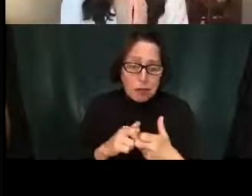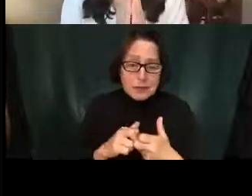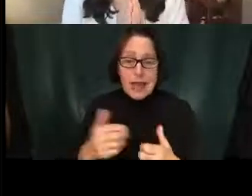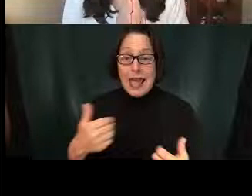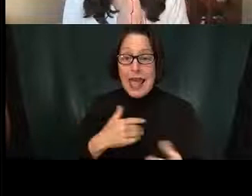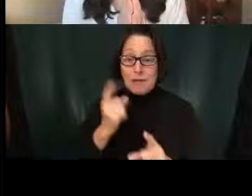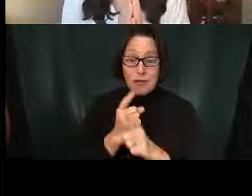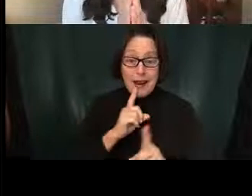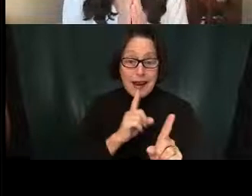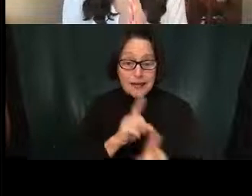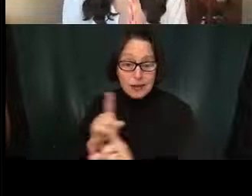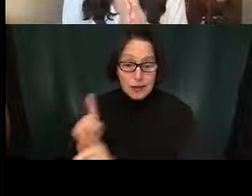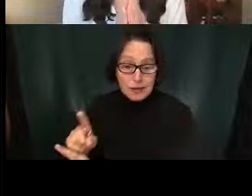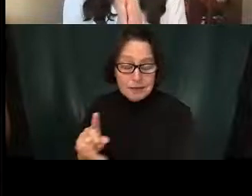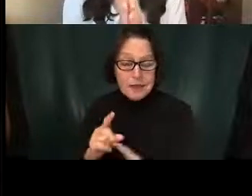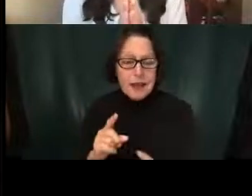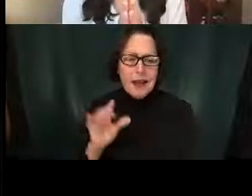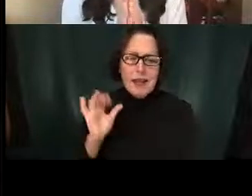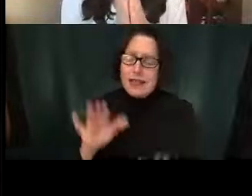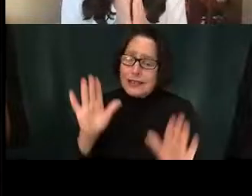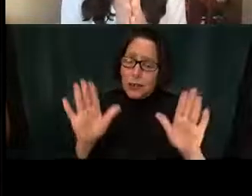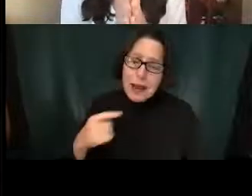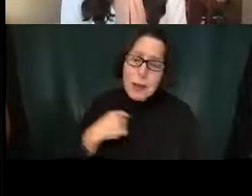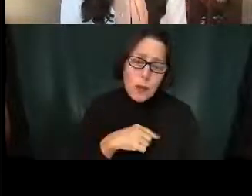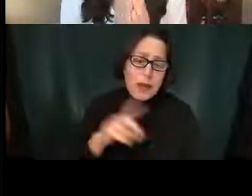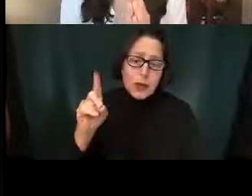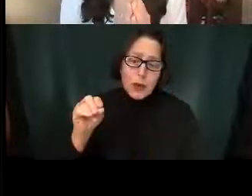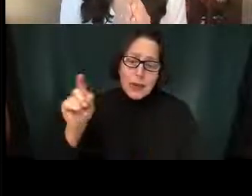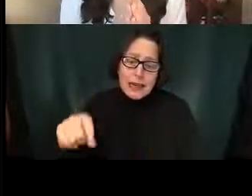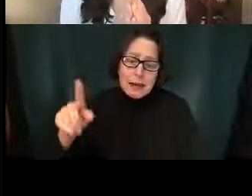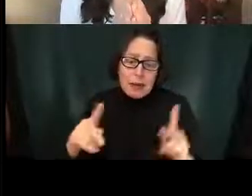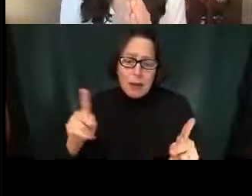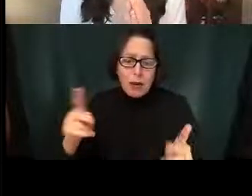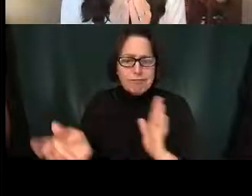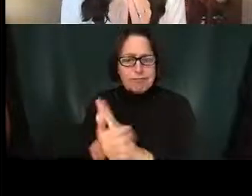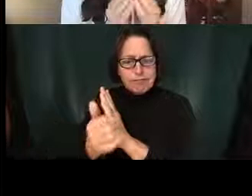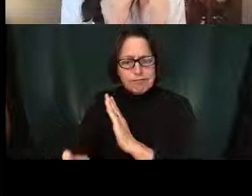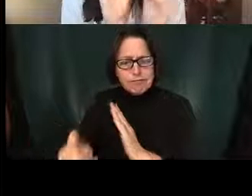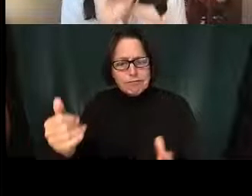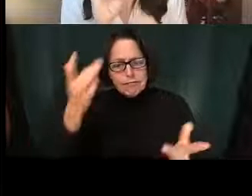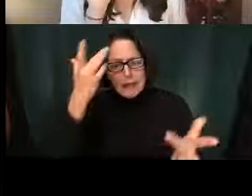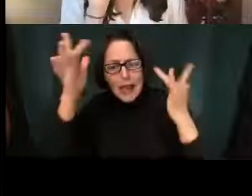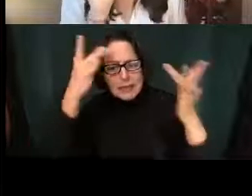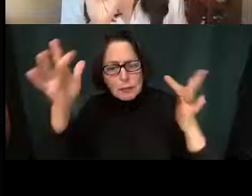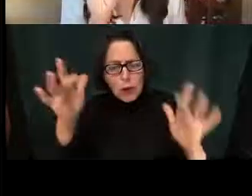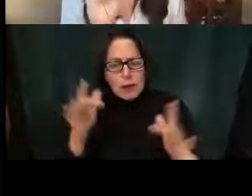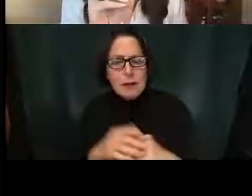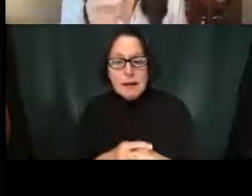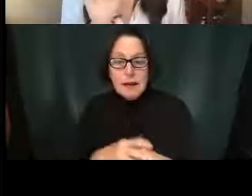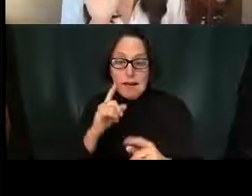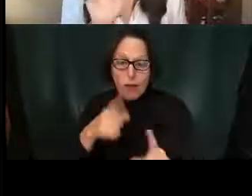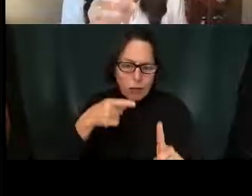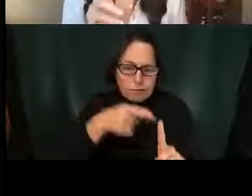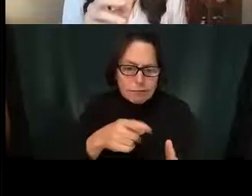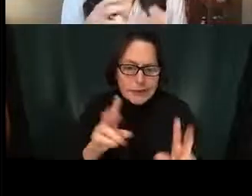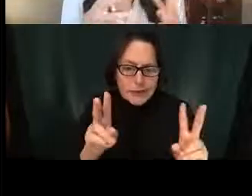right answer. And this is great. We need people who have expertise in a certain topic